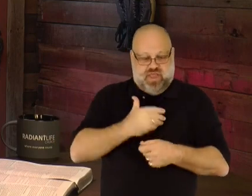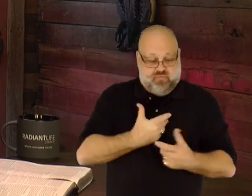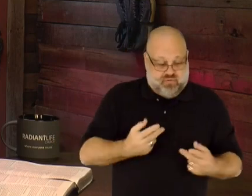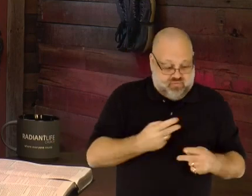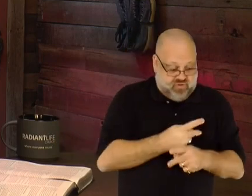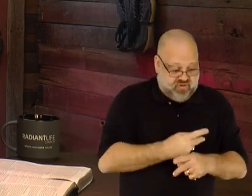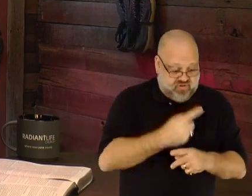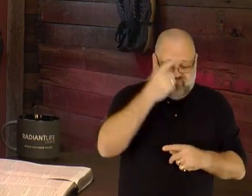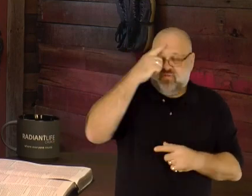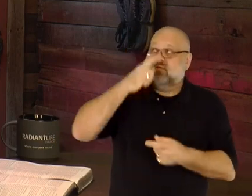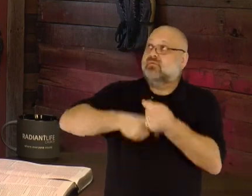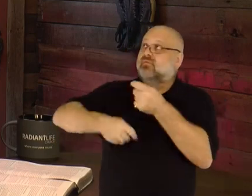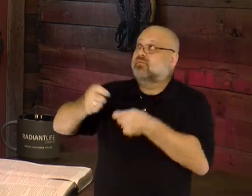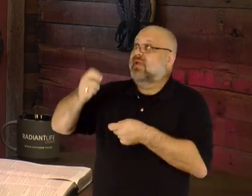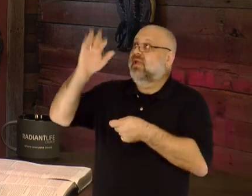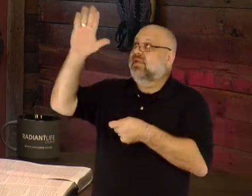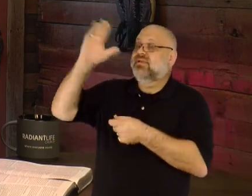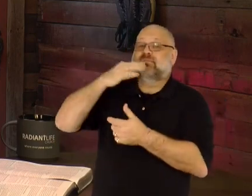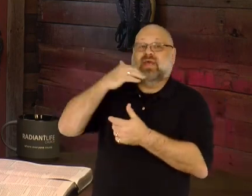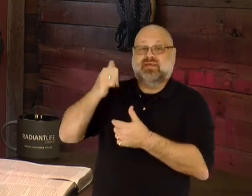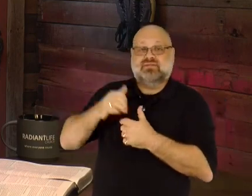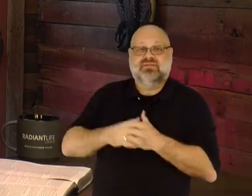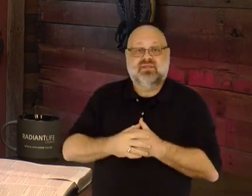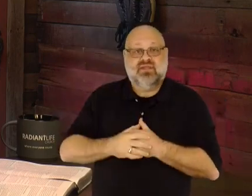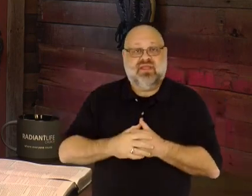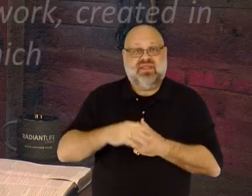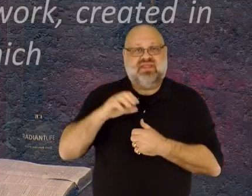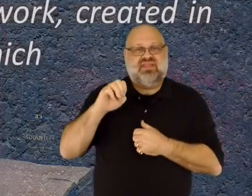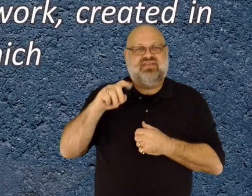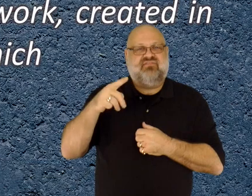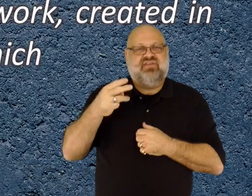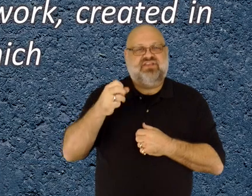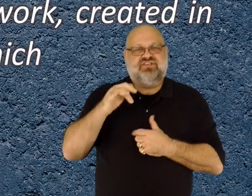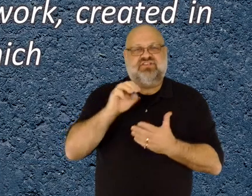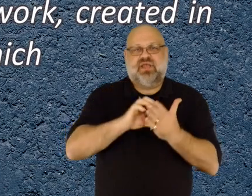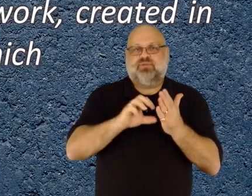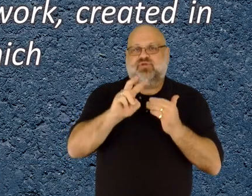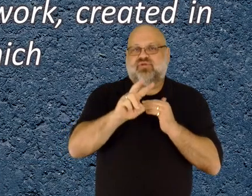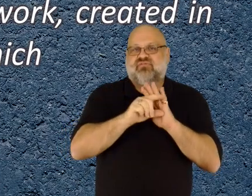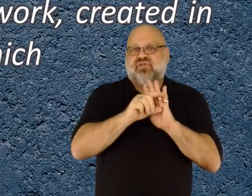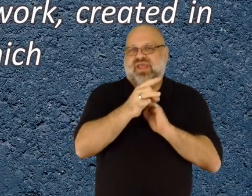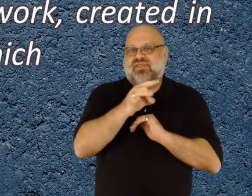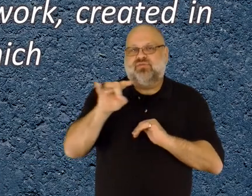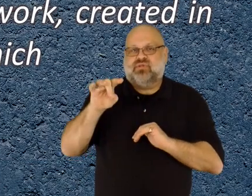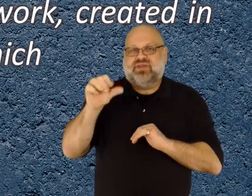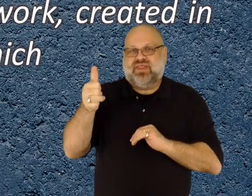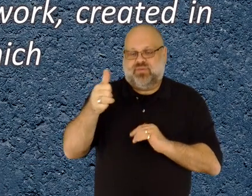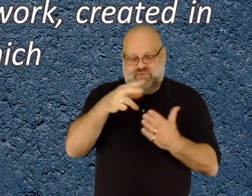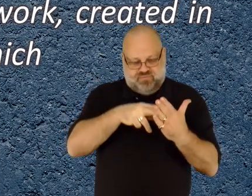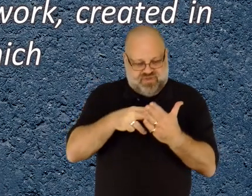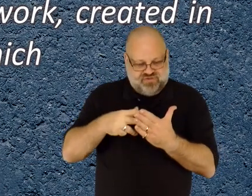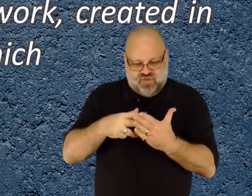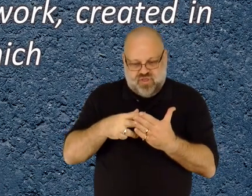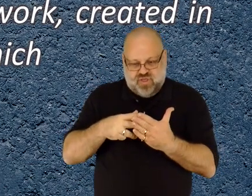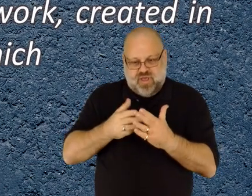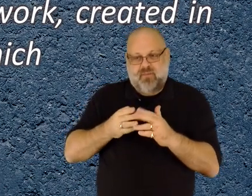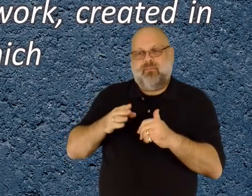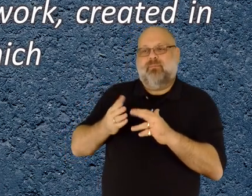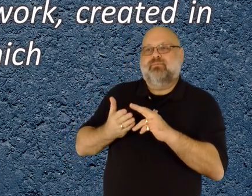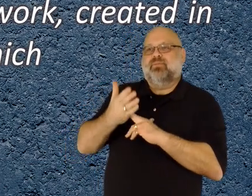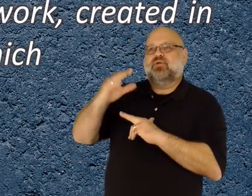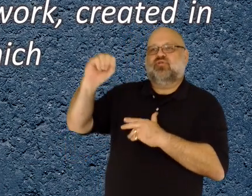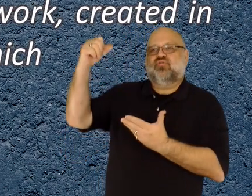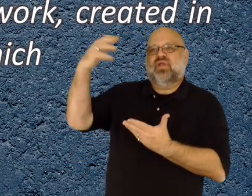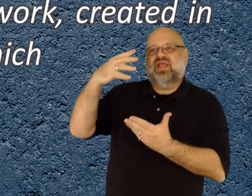best. In Ephesians 2:8 through 10, we read, "For it is by grace you have been saved through faith, and this